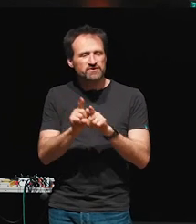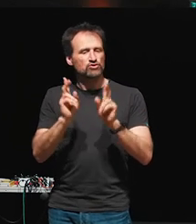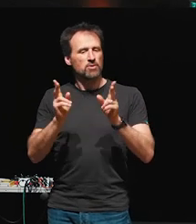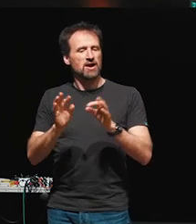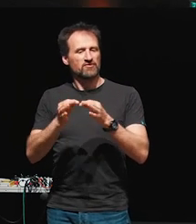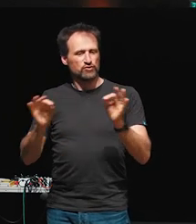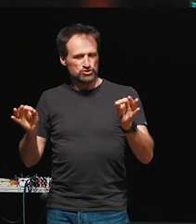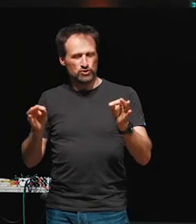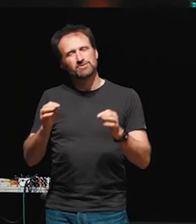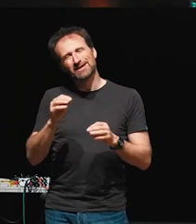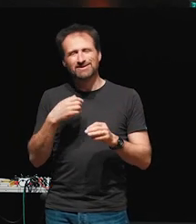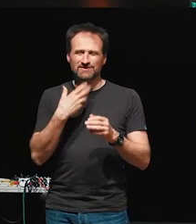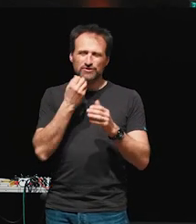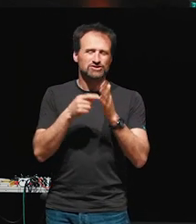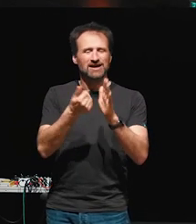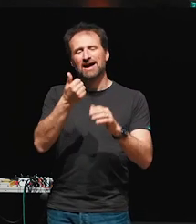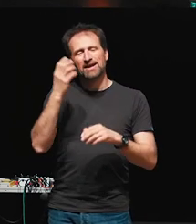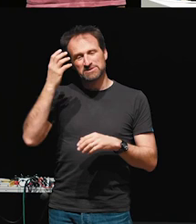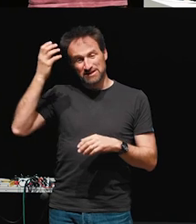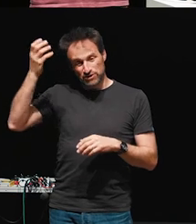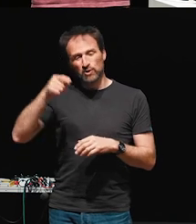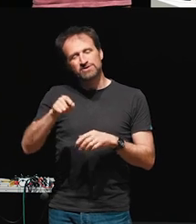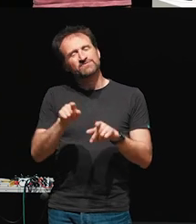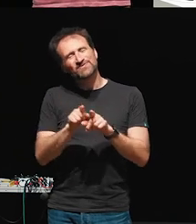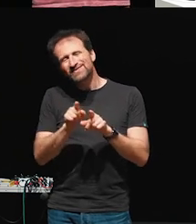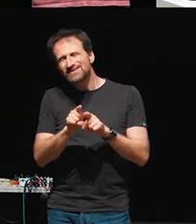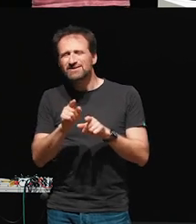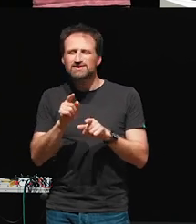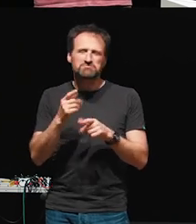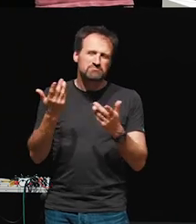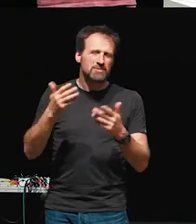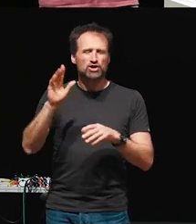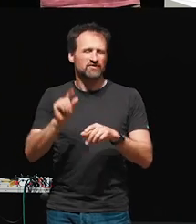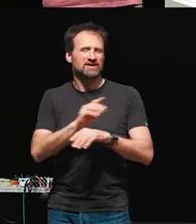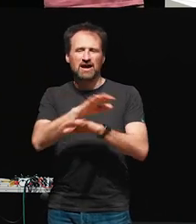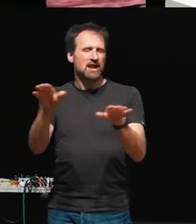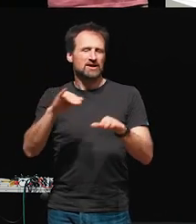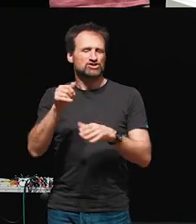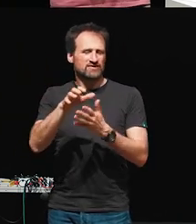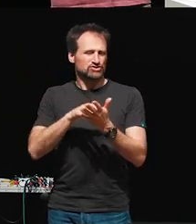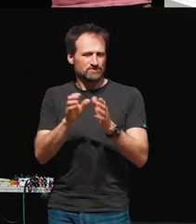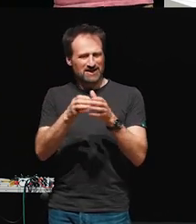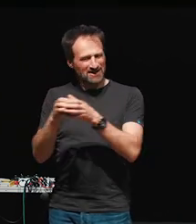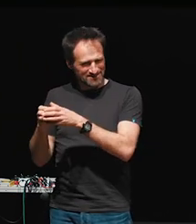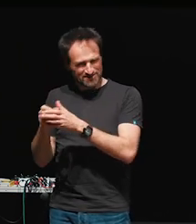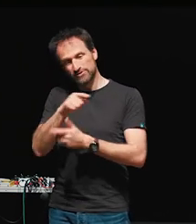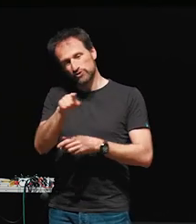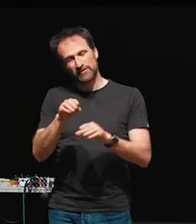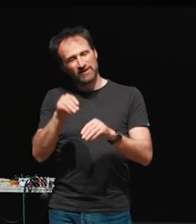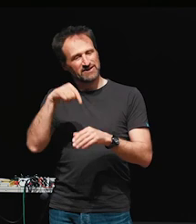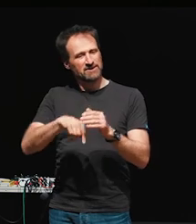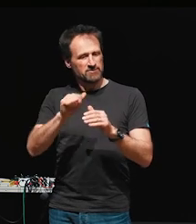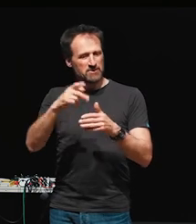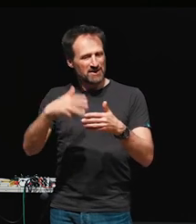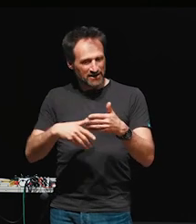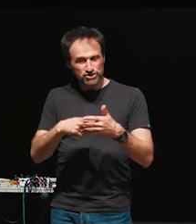an abstraction that more or less looks like any other JavaScript class or function that you're interacting with in your application. And then you can just apply the